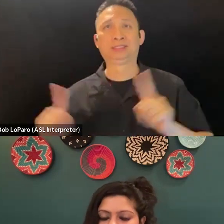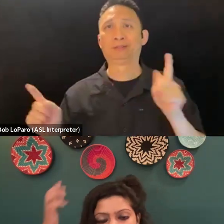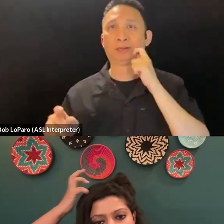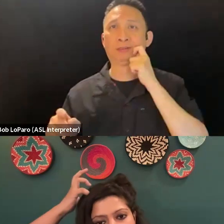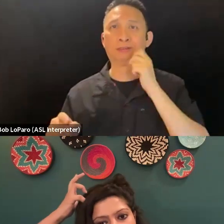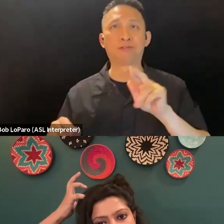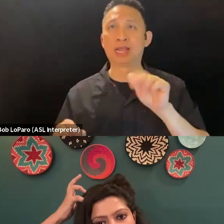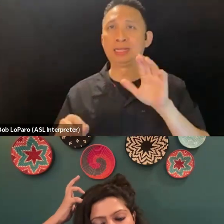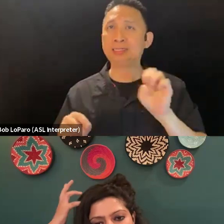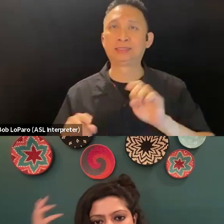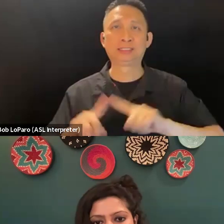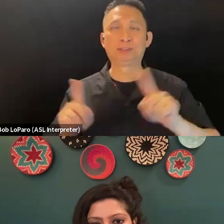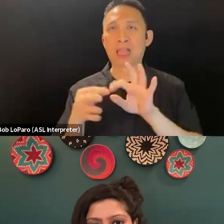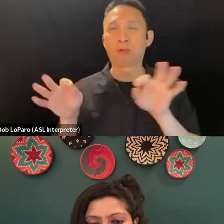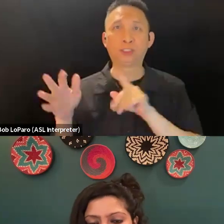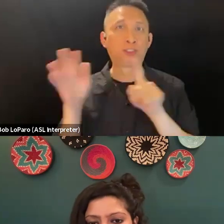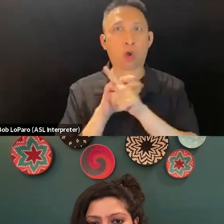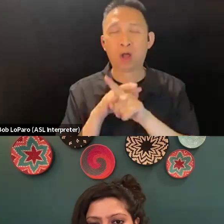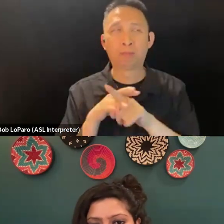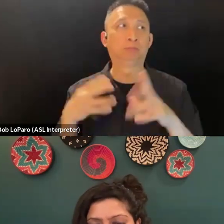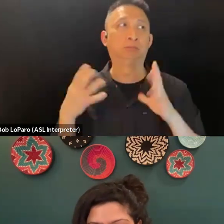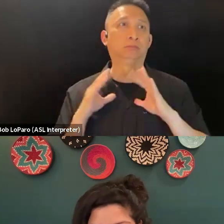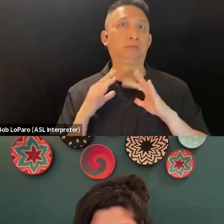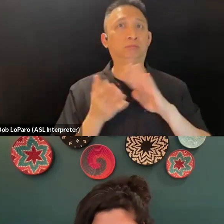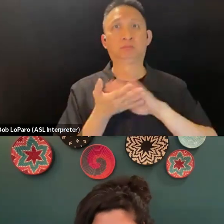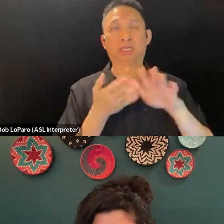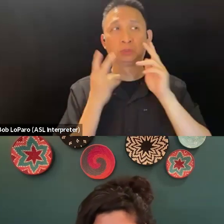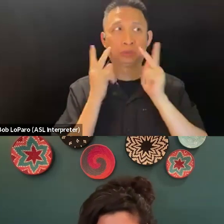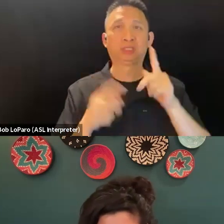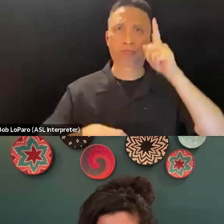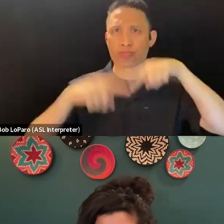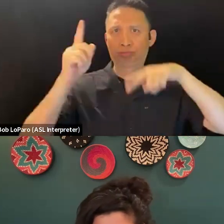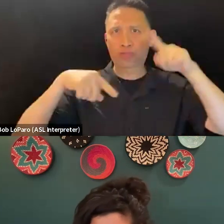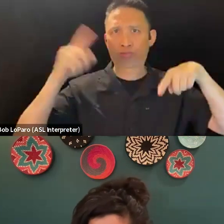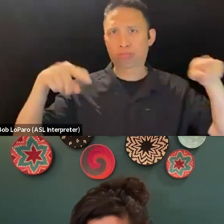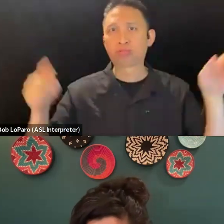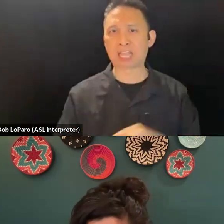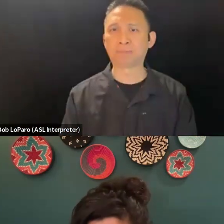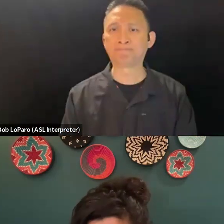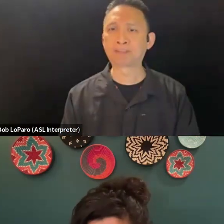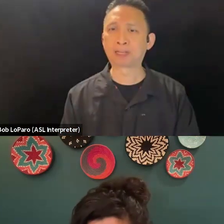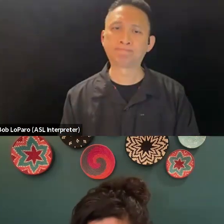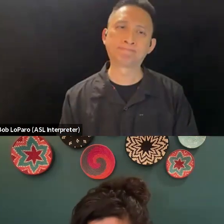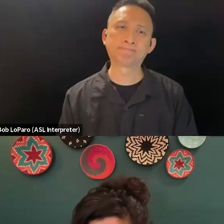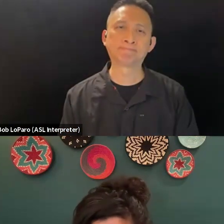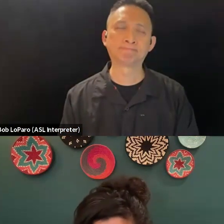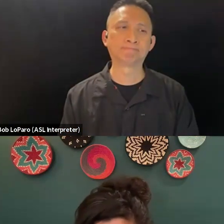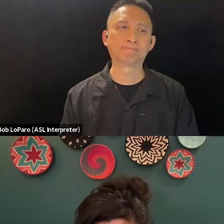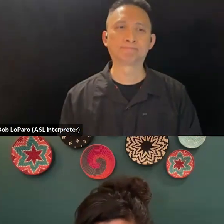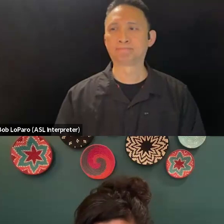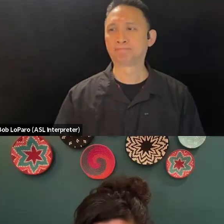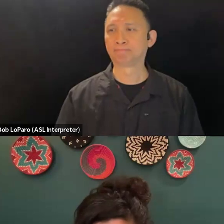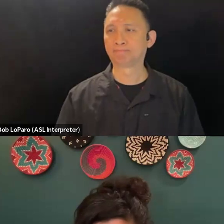matters. I sorry, mean, sorry. yeah. No, go on, go on. No, so it's